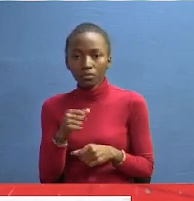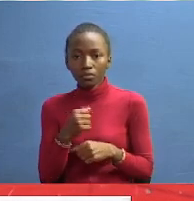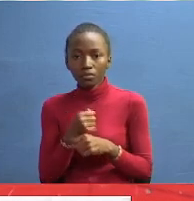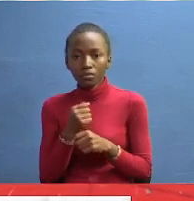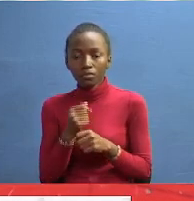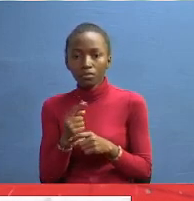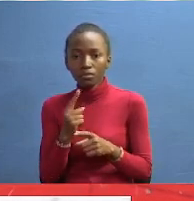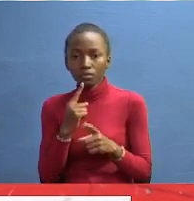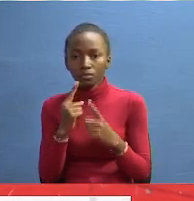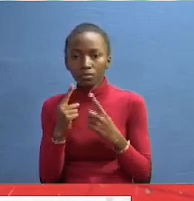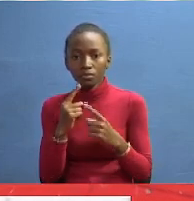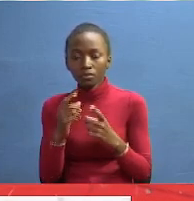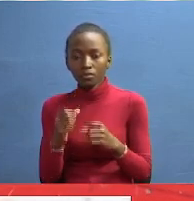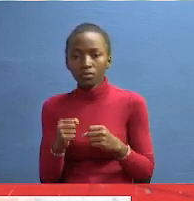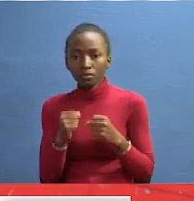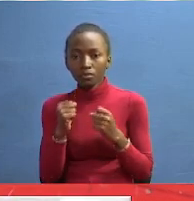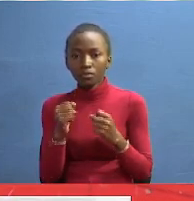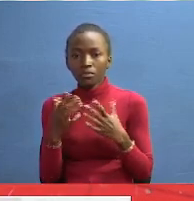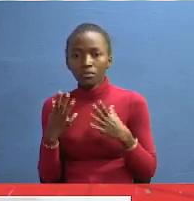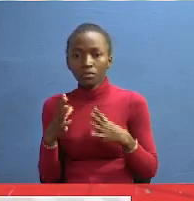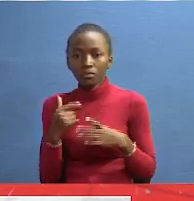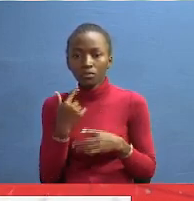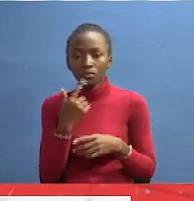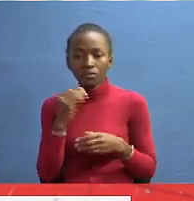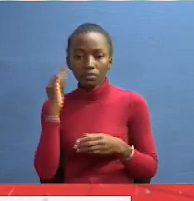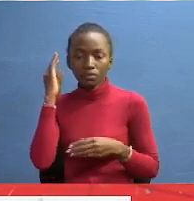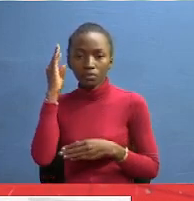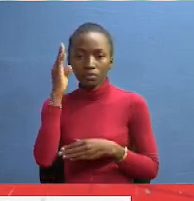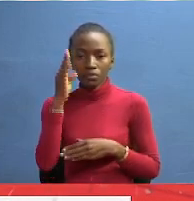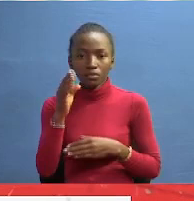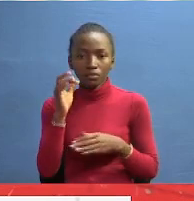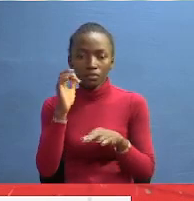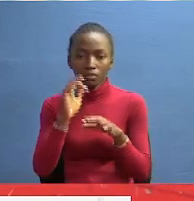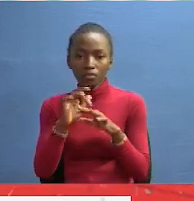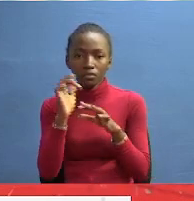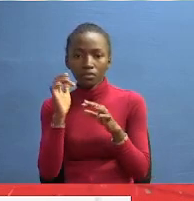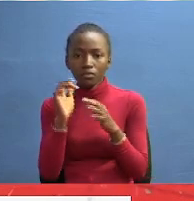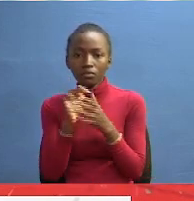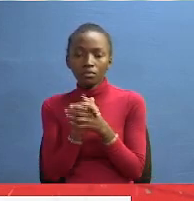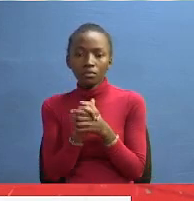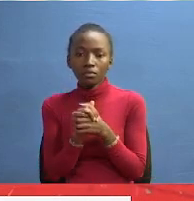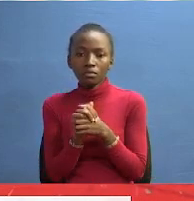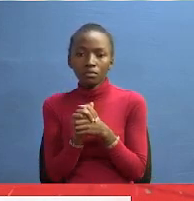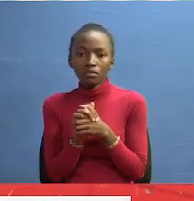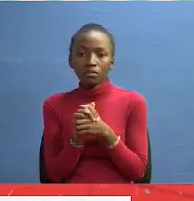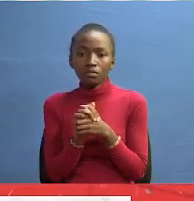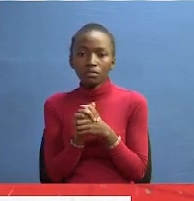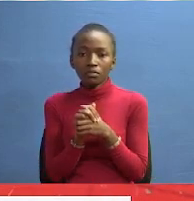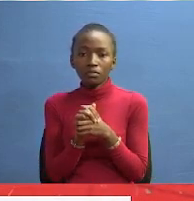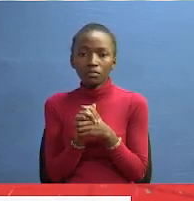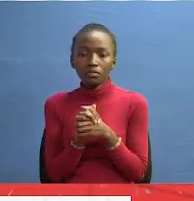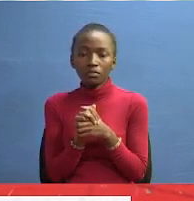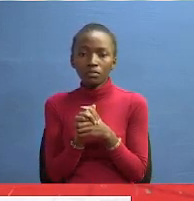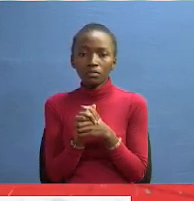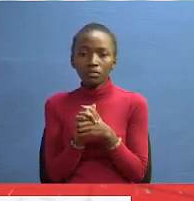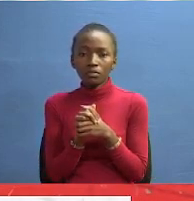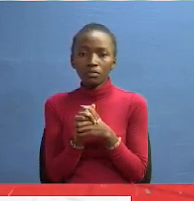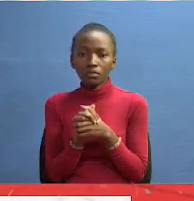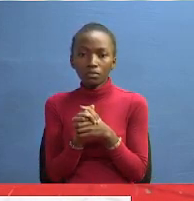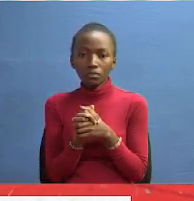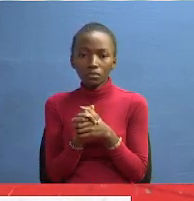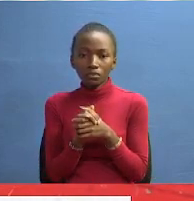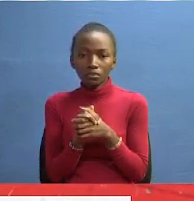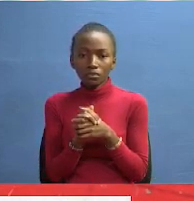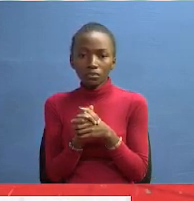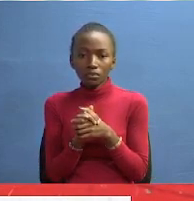see the people who are directly affected by the conflict or them that are engaged in this conflict coming to the table,